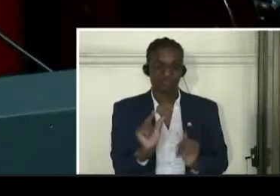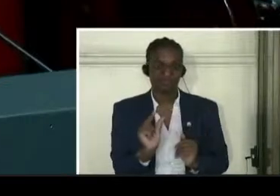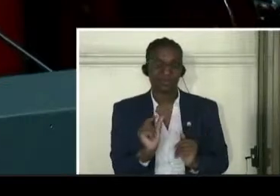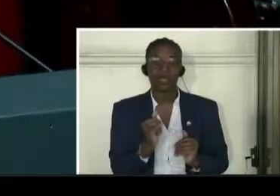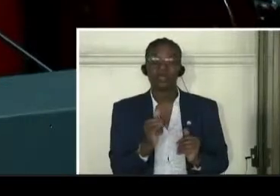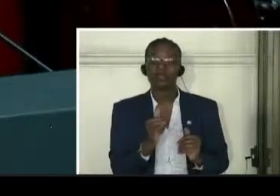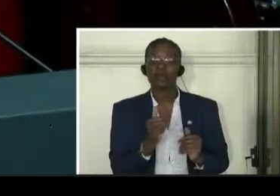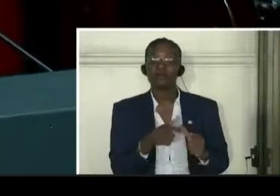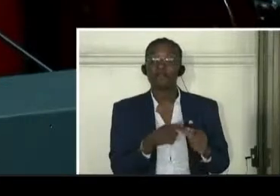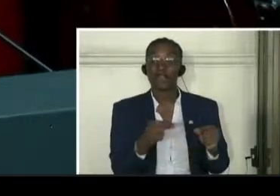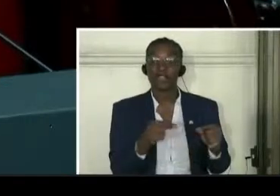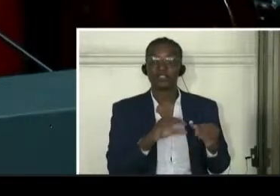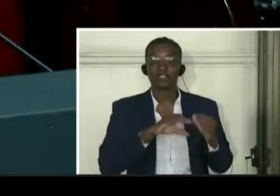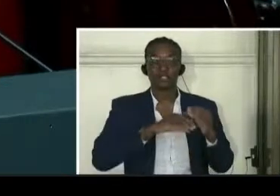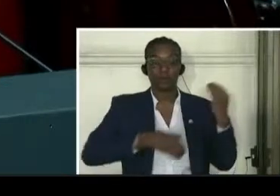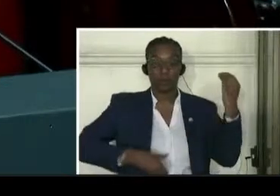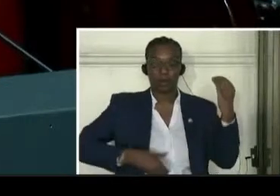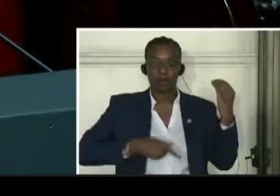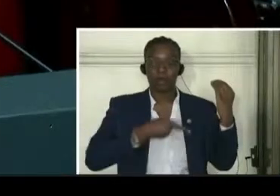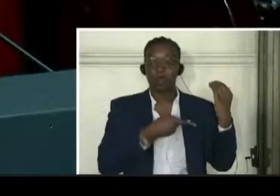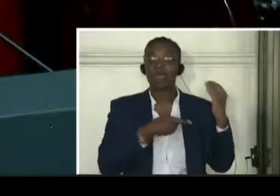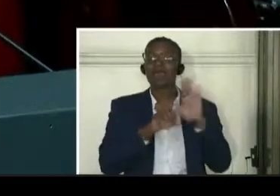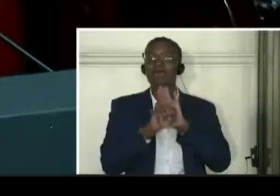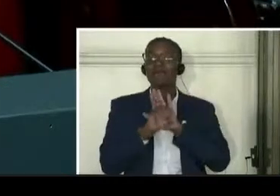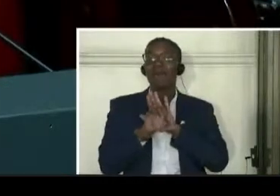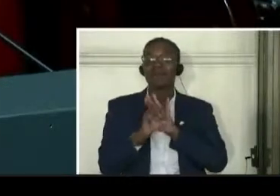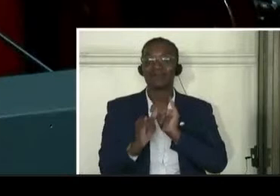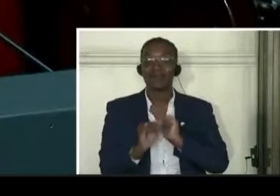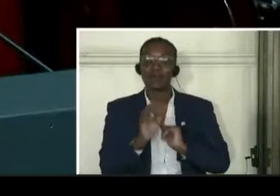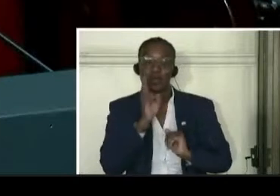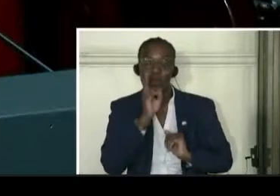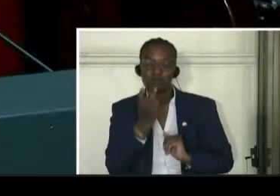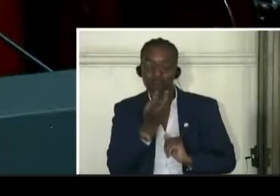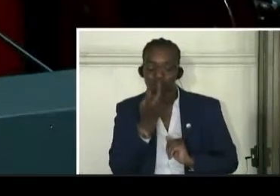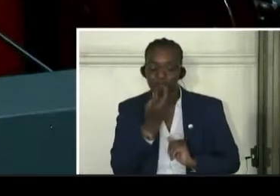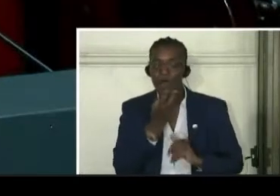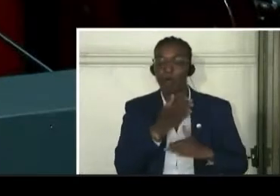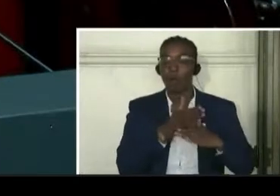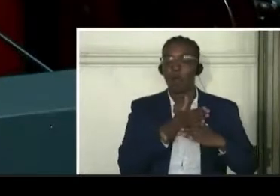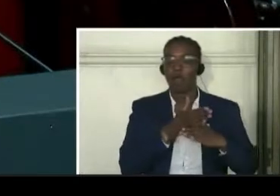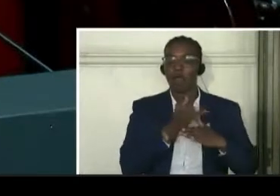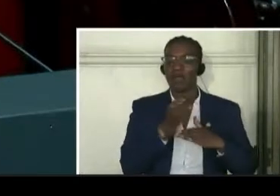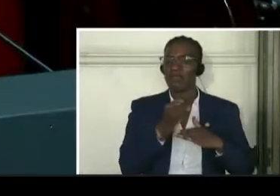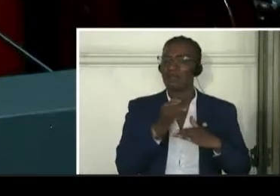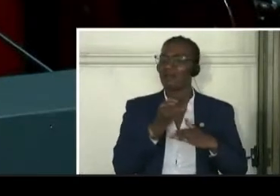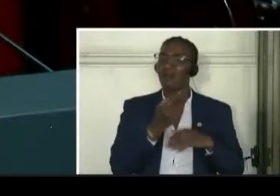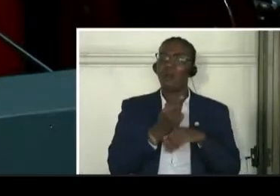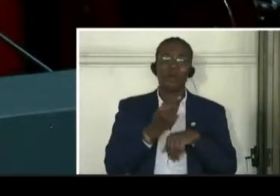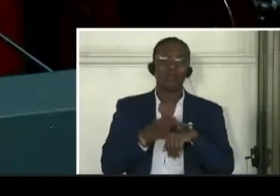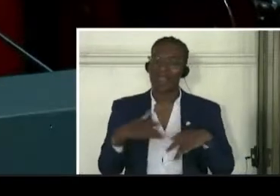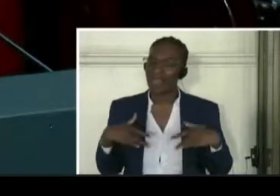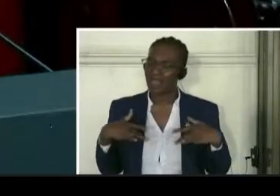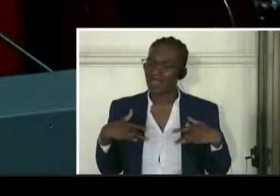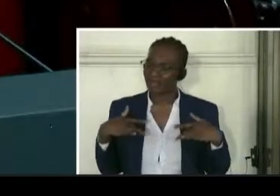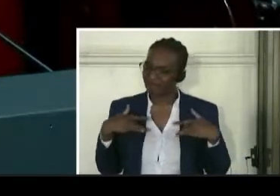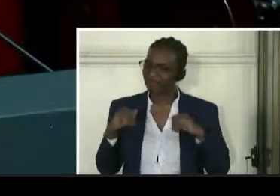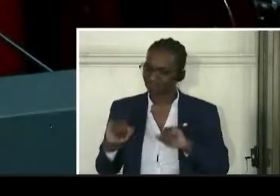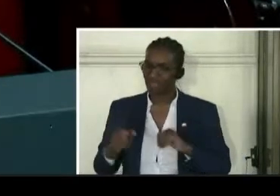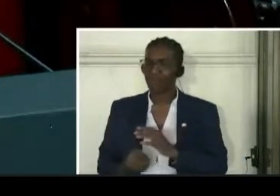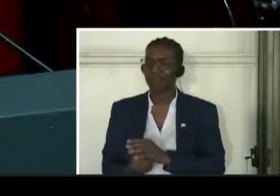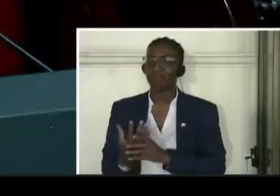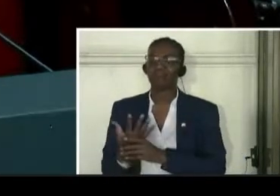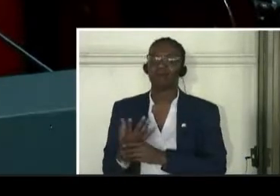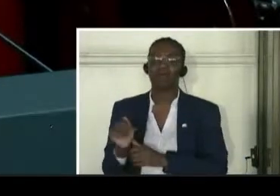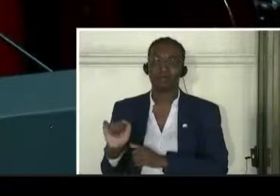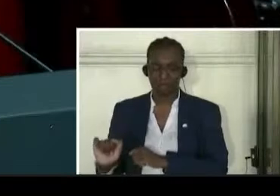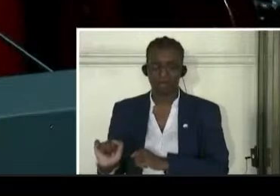on to complete his diploma in marketing and was looking for a job. He had spent most of his life there.